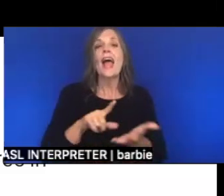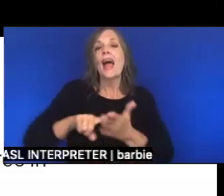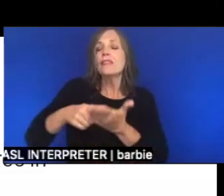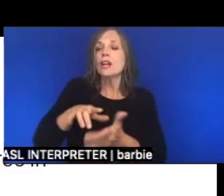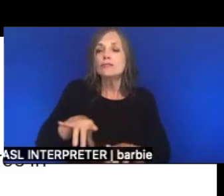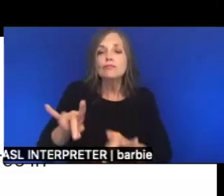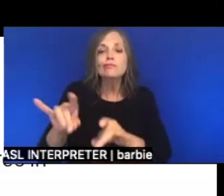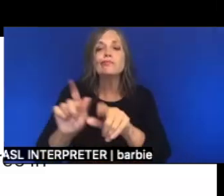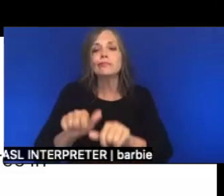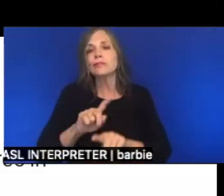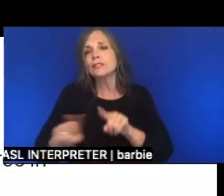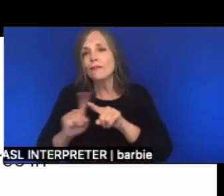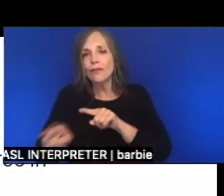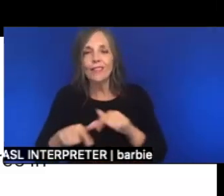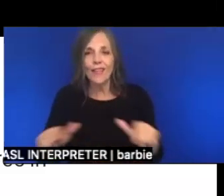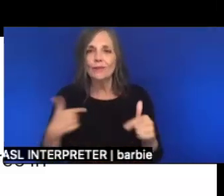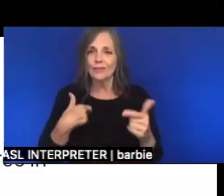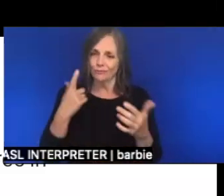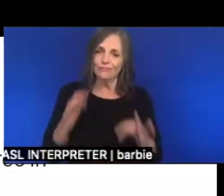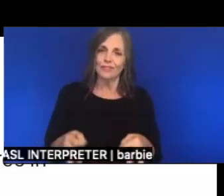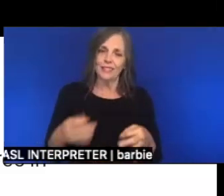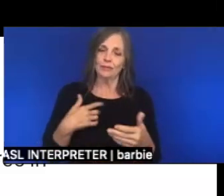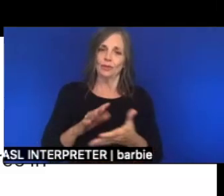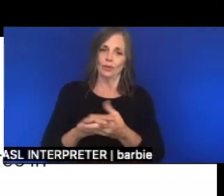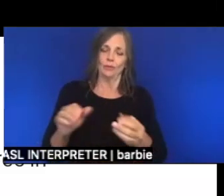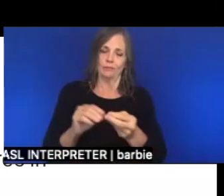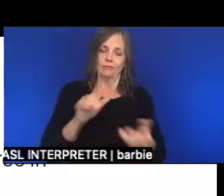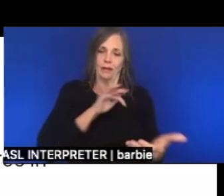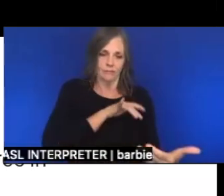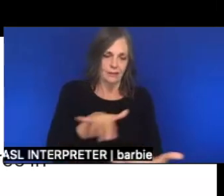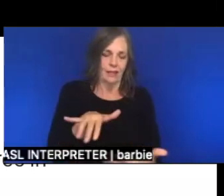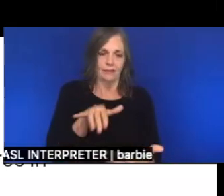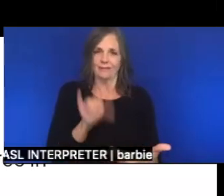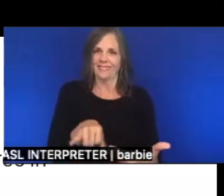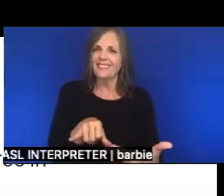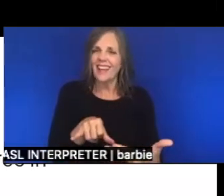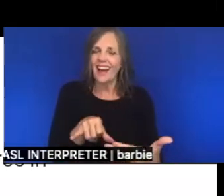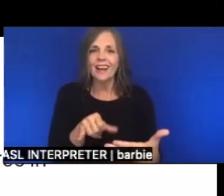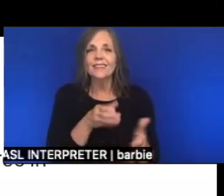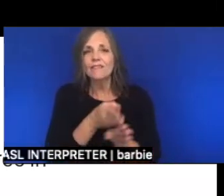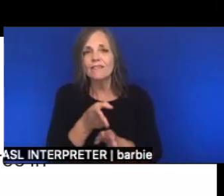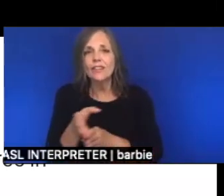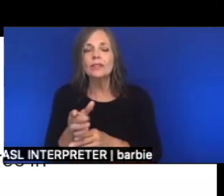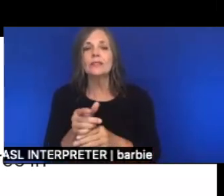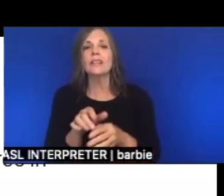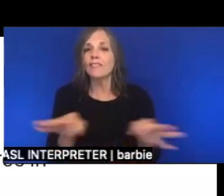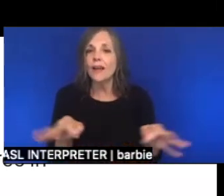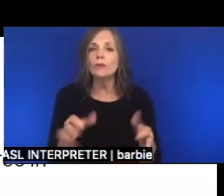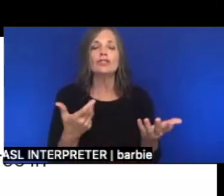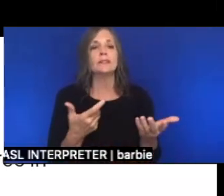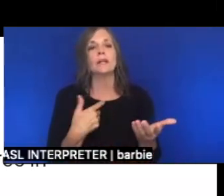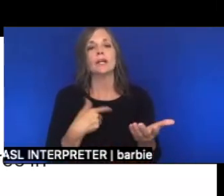other languages, and so I decided to do my studies in the field of languages. And so I decided to study in Spain translation